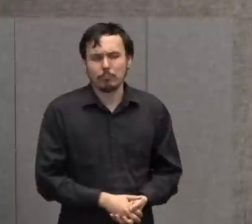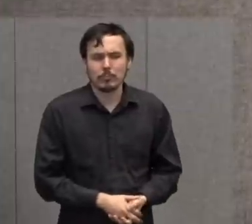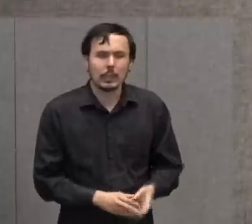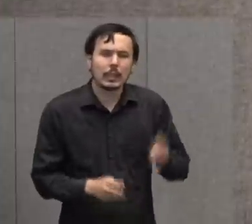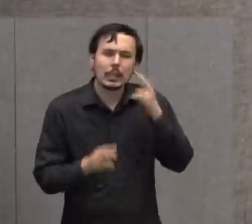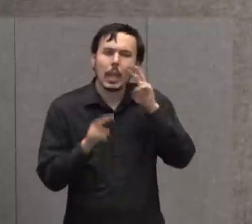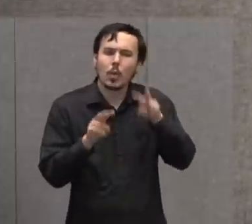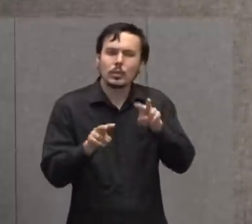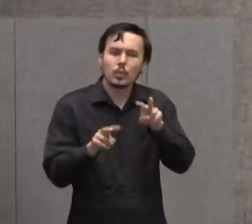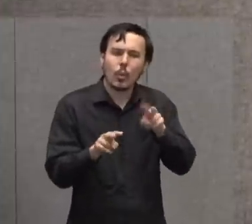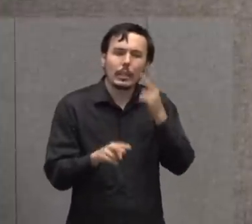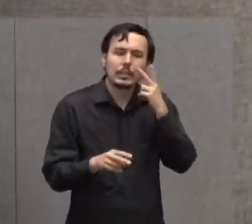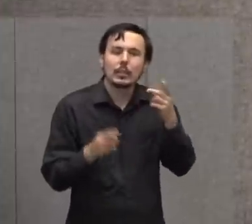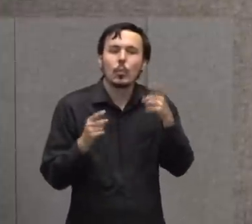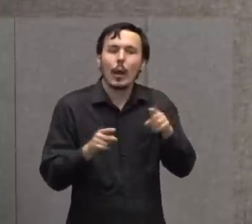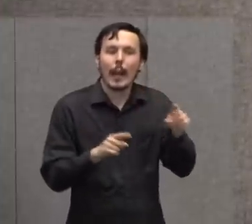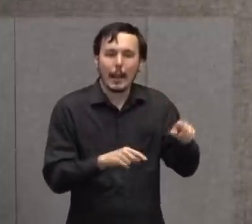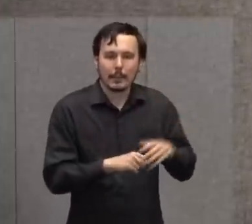Let's watch and see what happens.